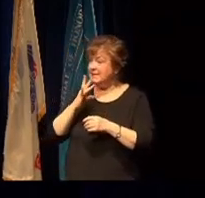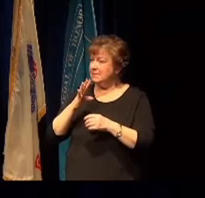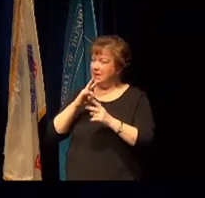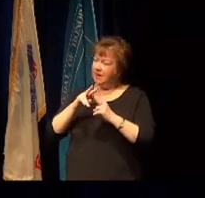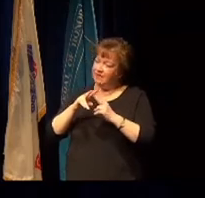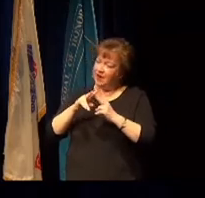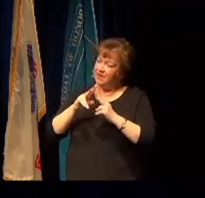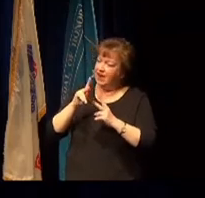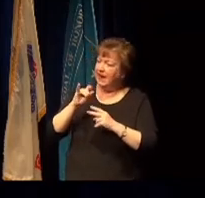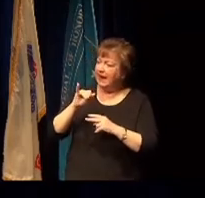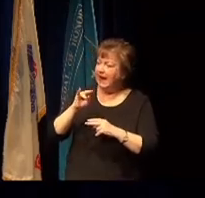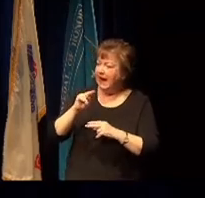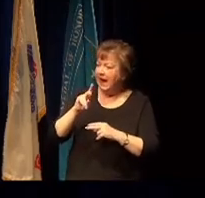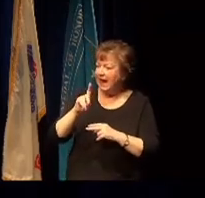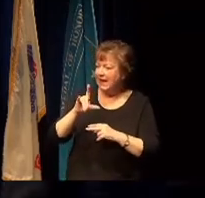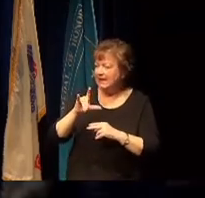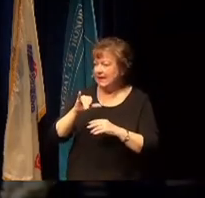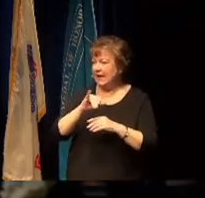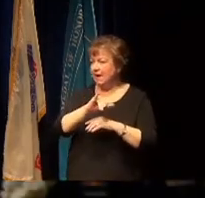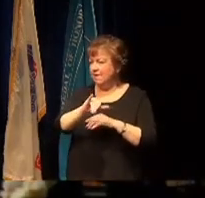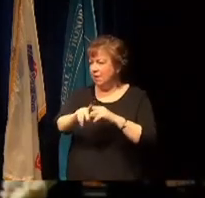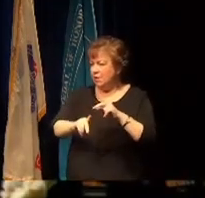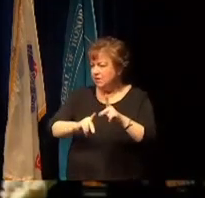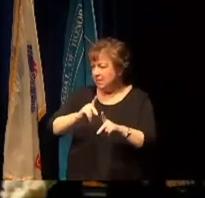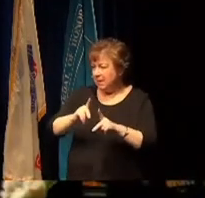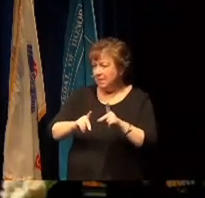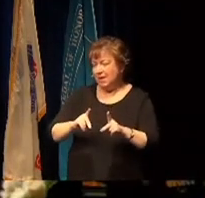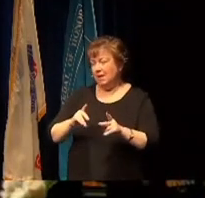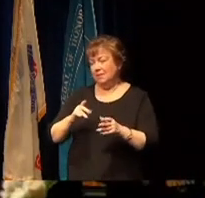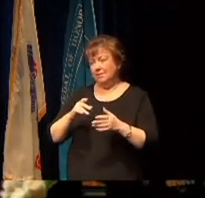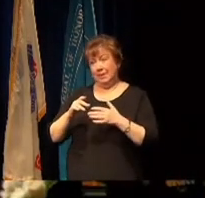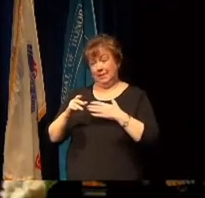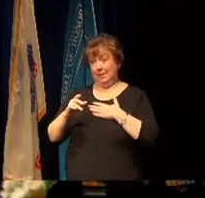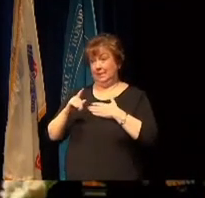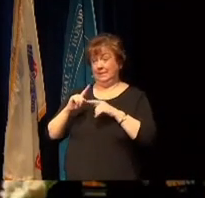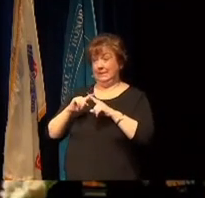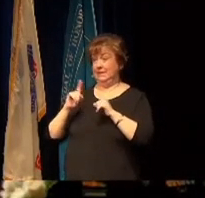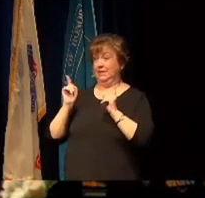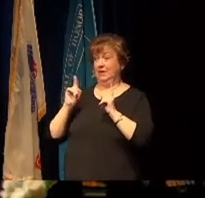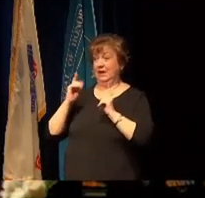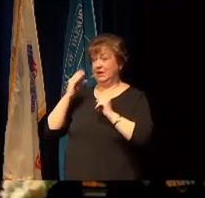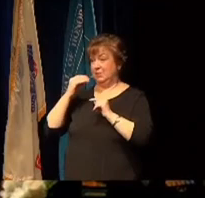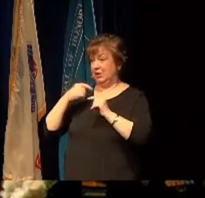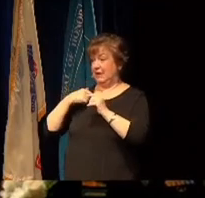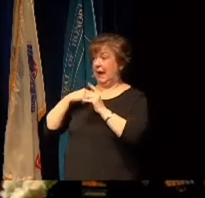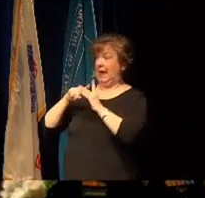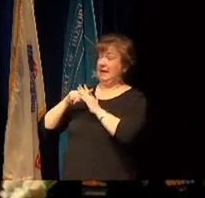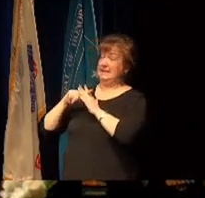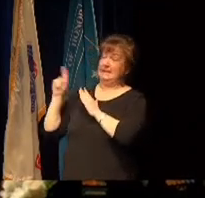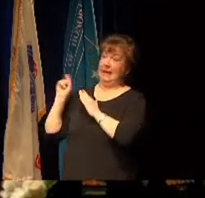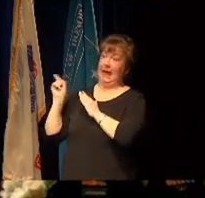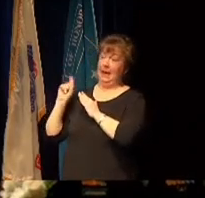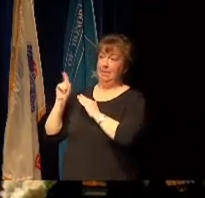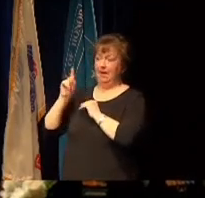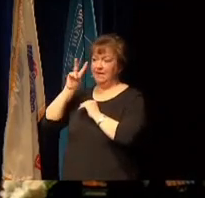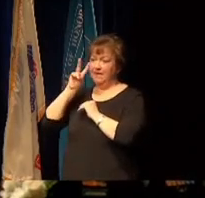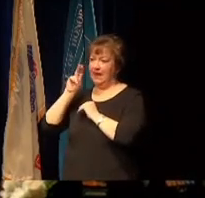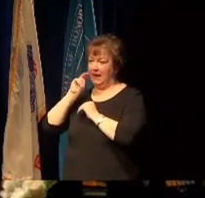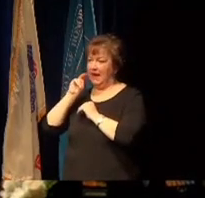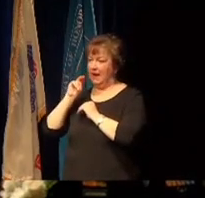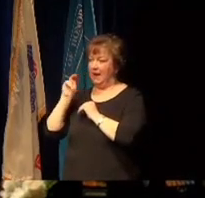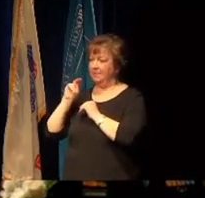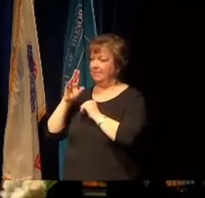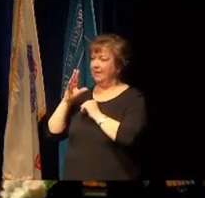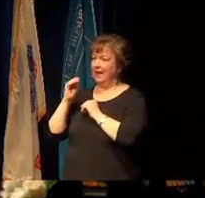people. My experience, and I wasn't a Christian at this time, I escaped Vietnam. That's the way I looked at it. And